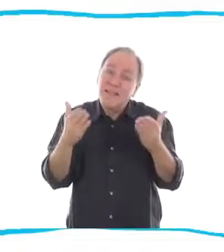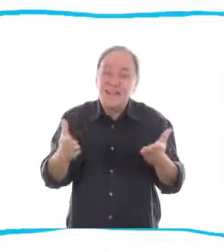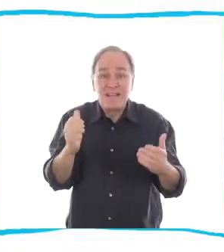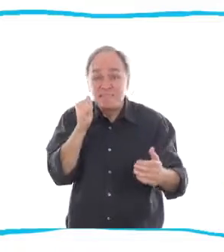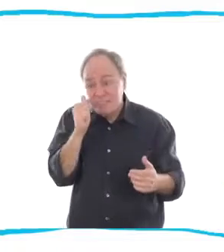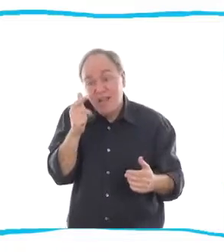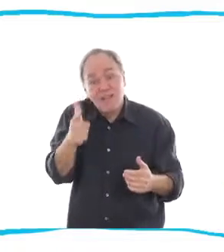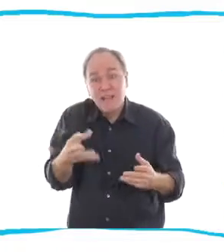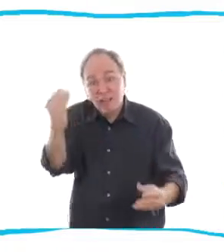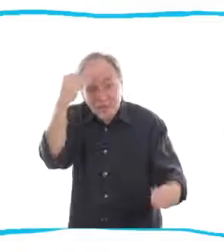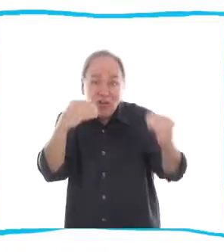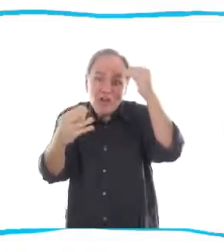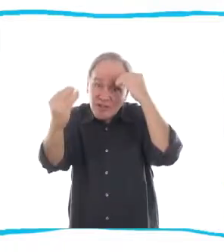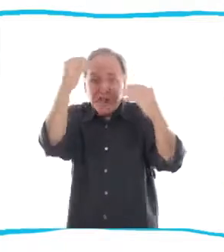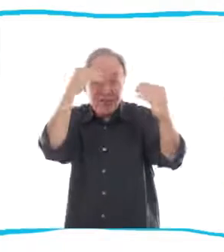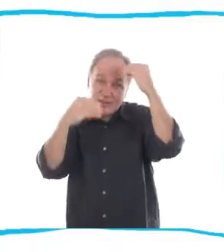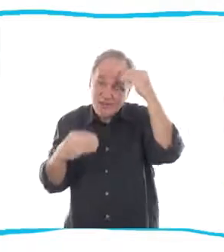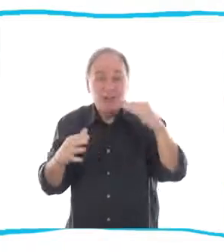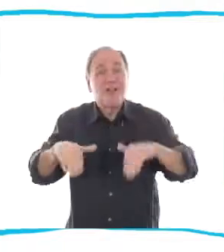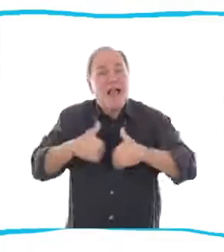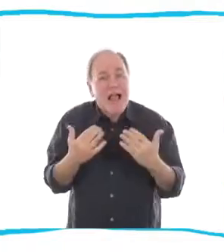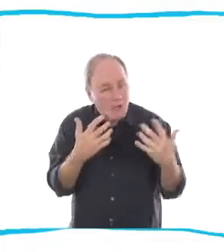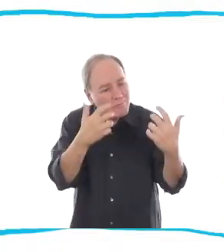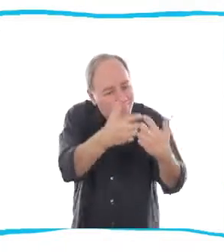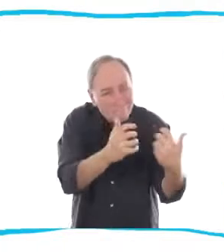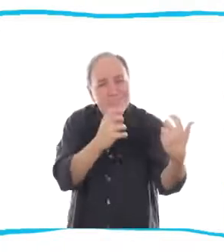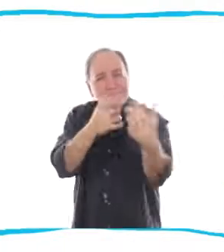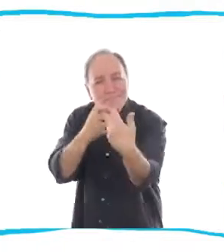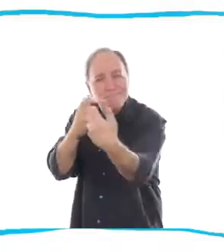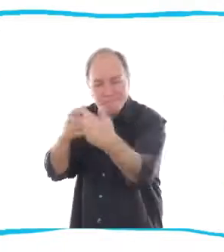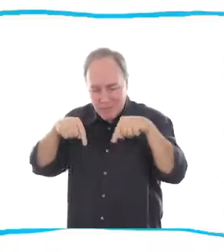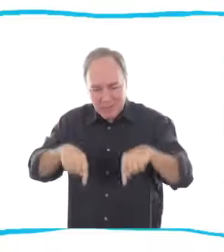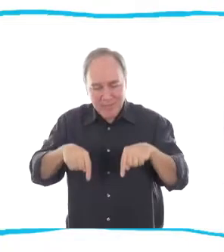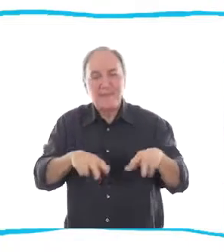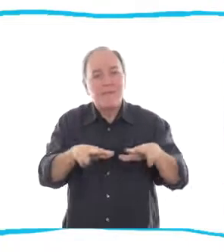when really devoting our time to this new module.